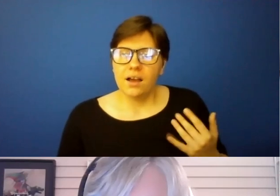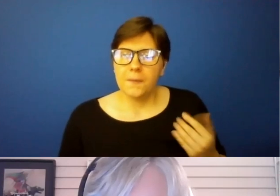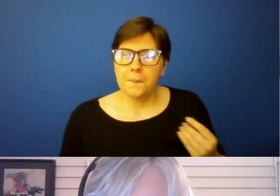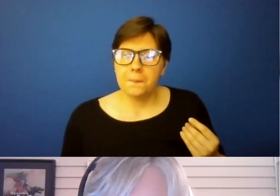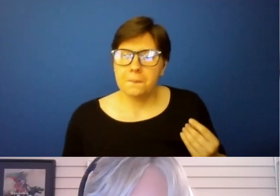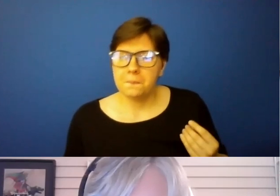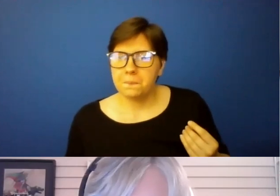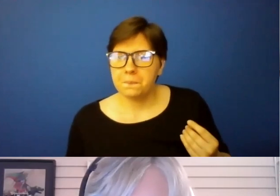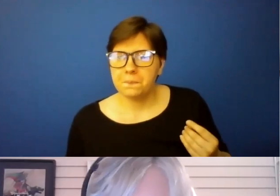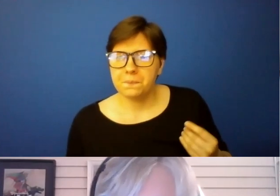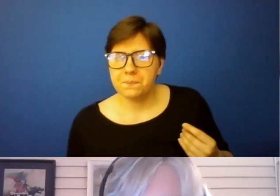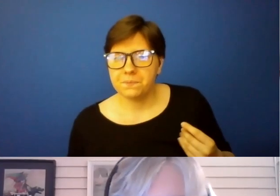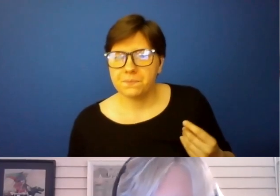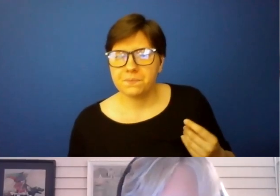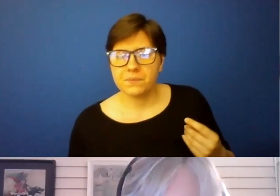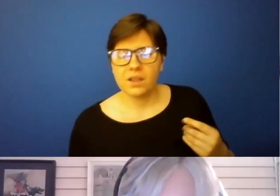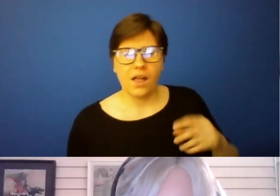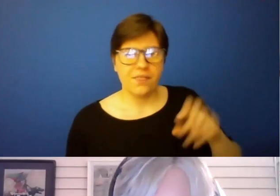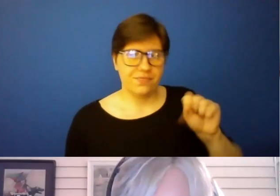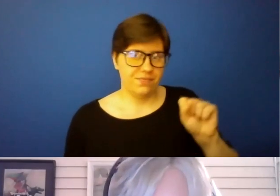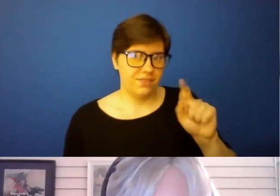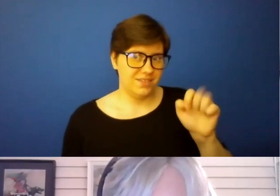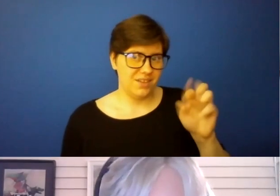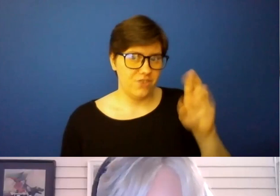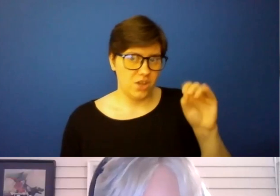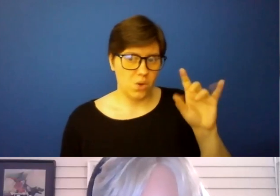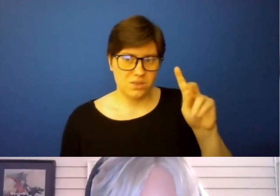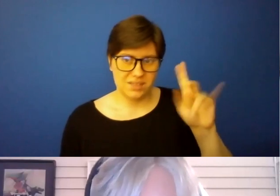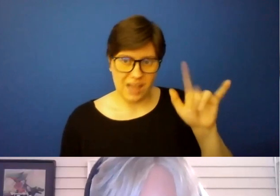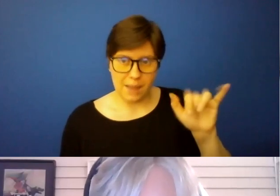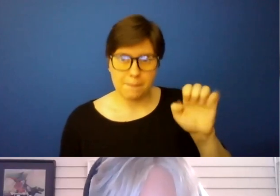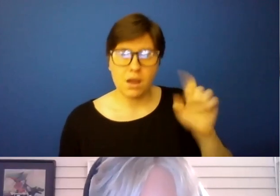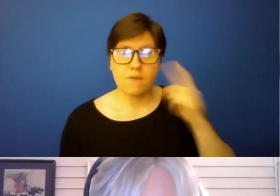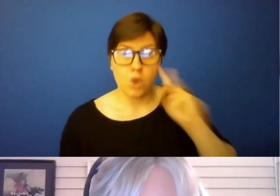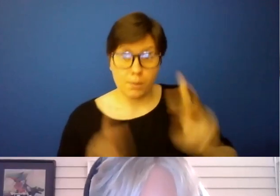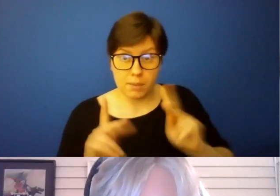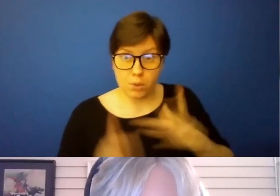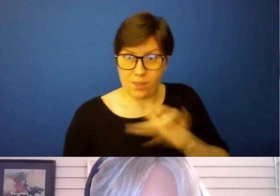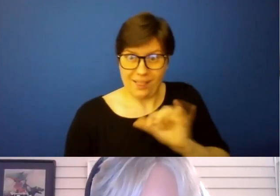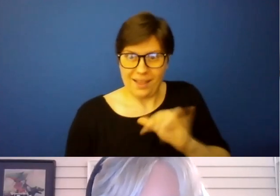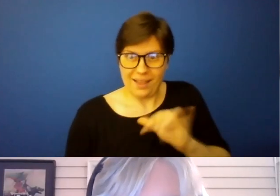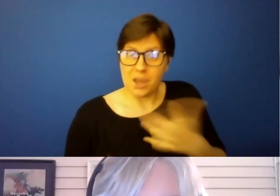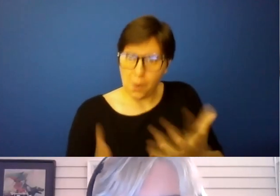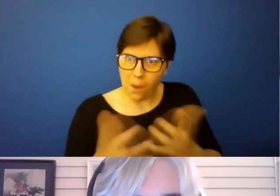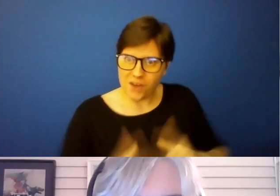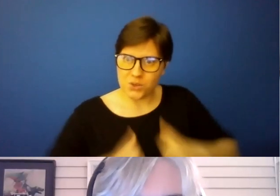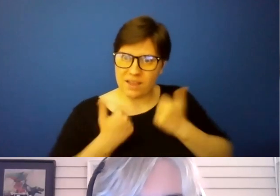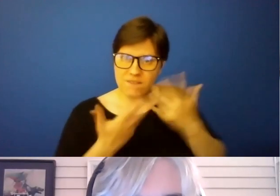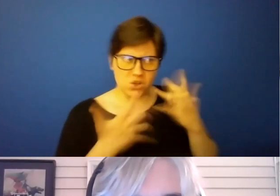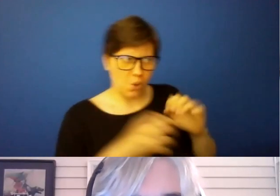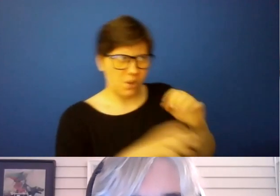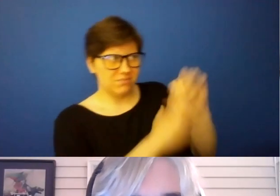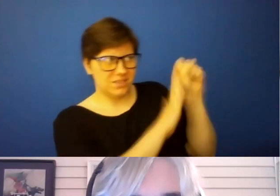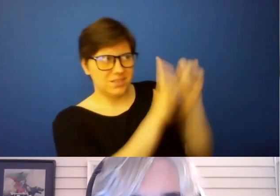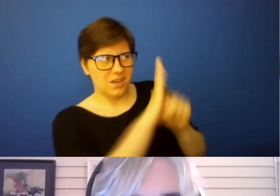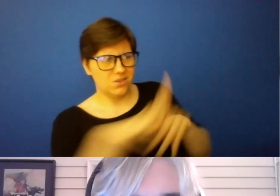the stereotype of people like me who want to live and don't want the state getting